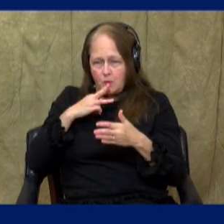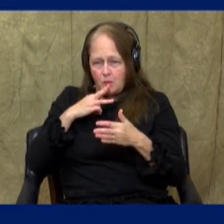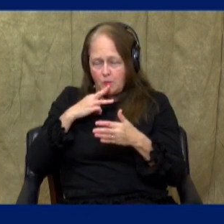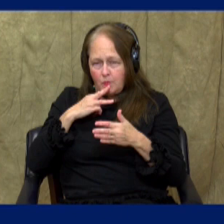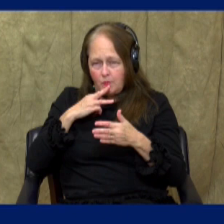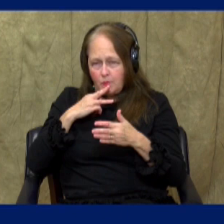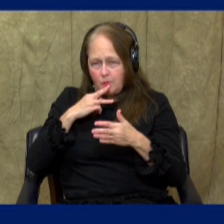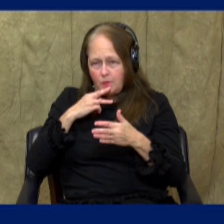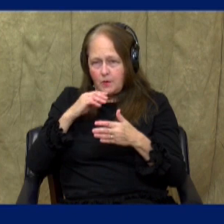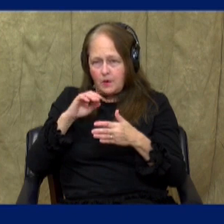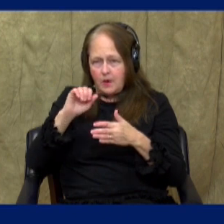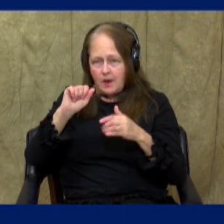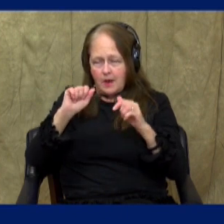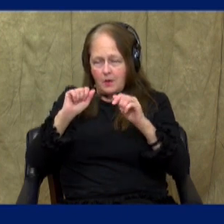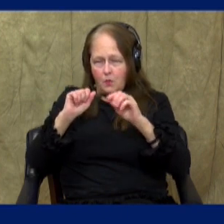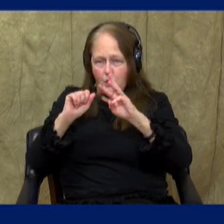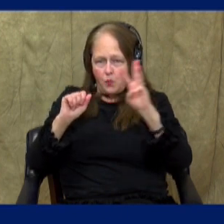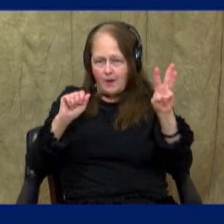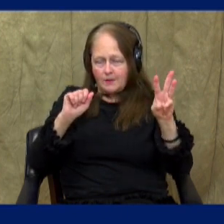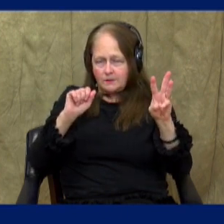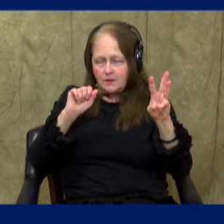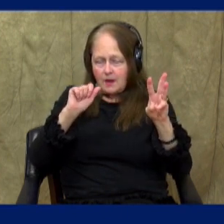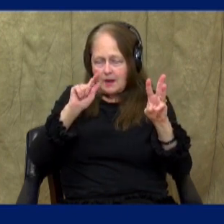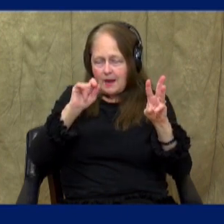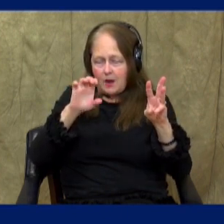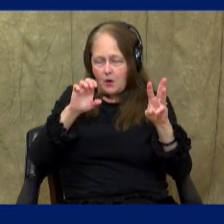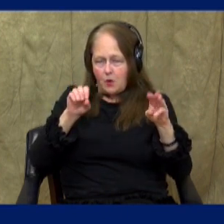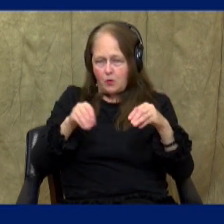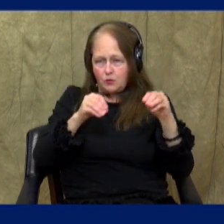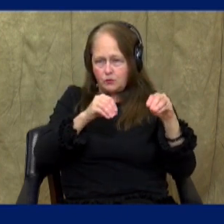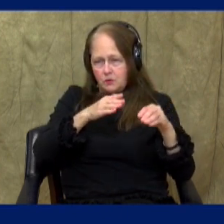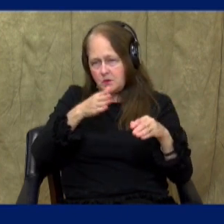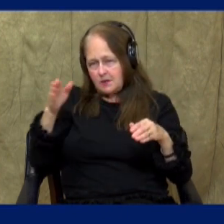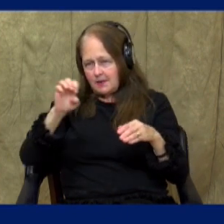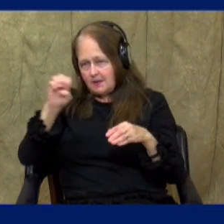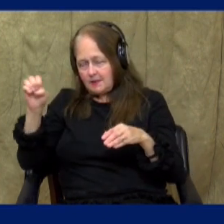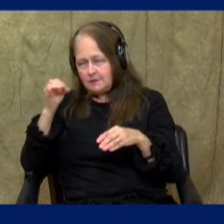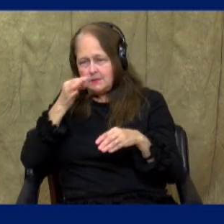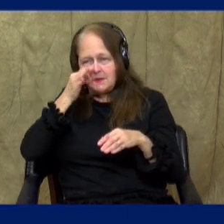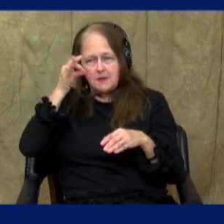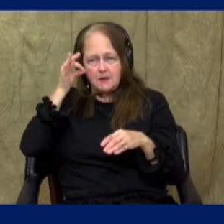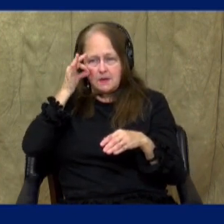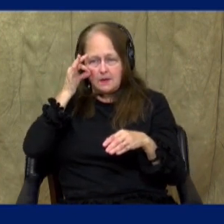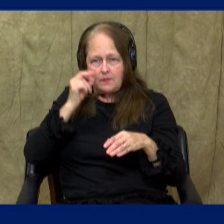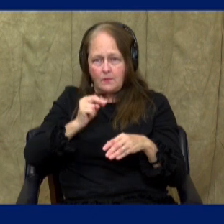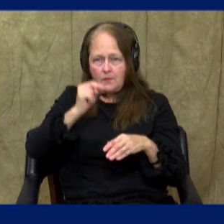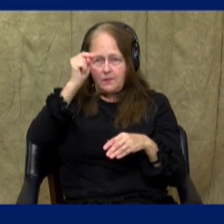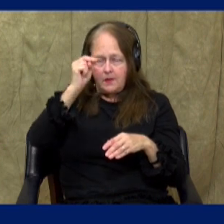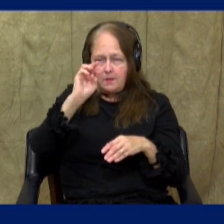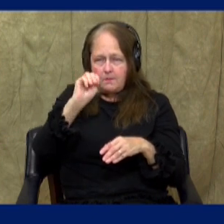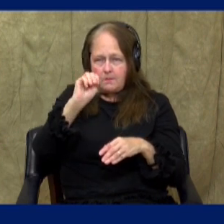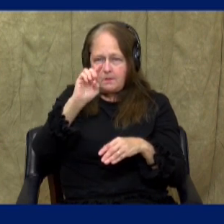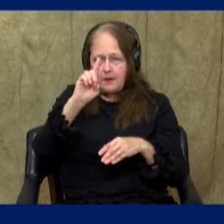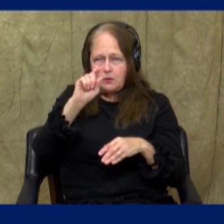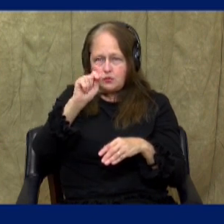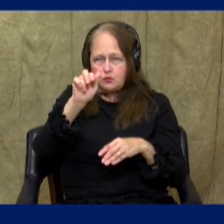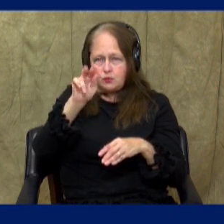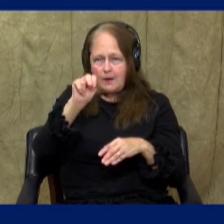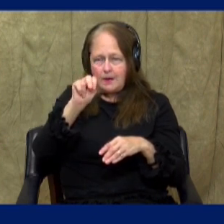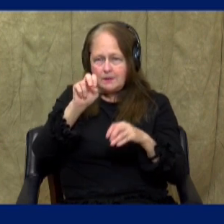by the Atlantic Ocean, by the east, Indian Ocean. To its north is the Mediterranean